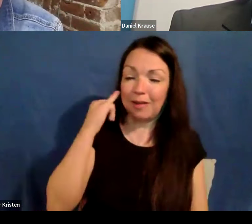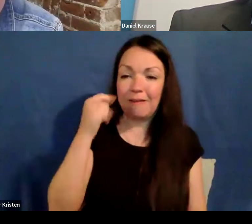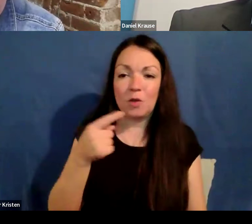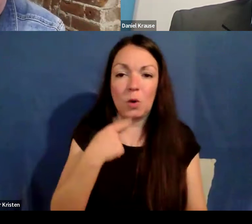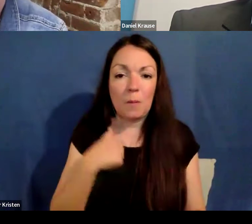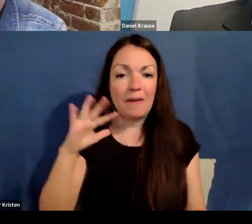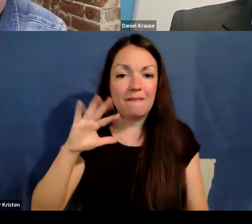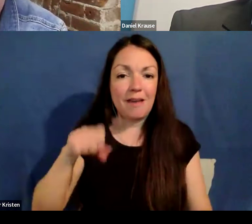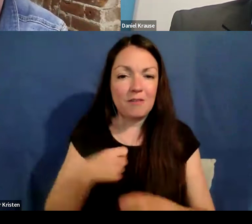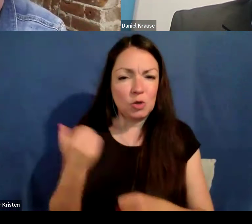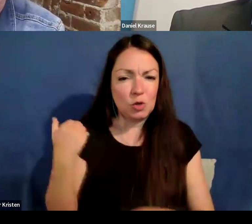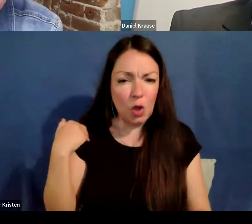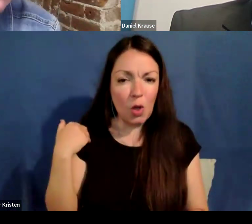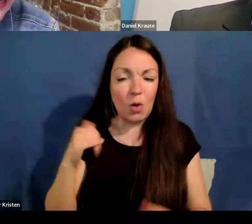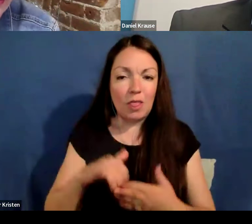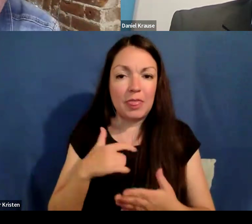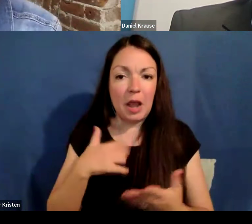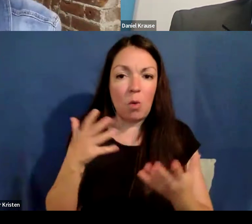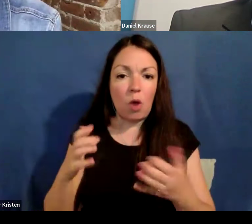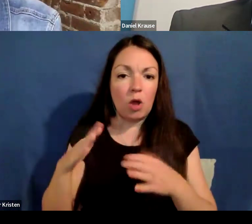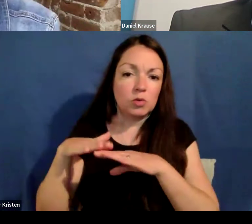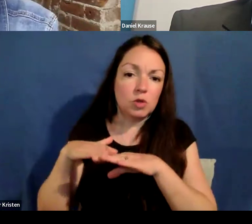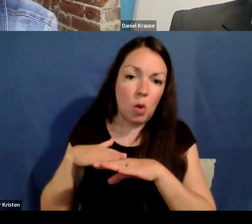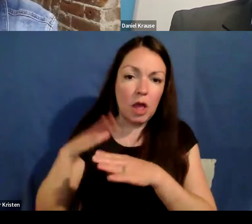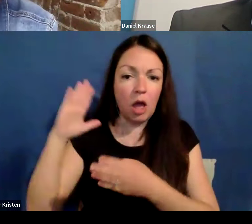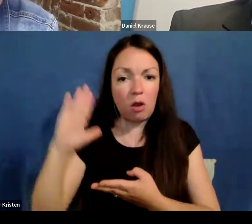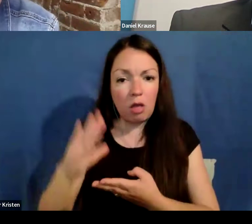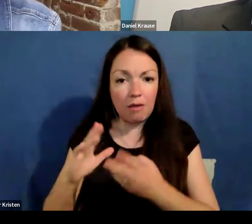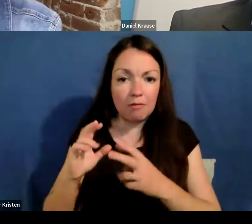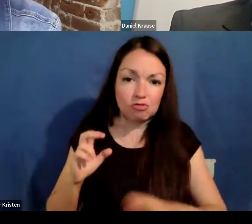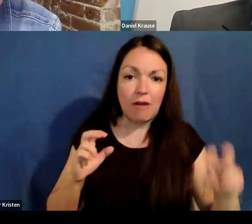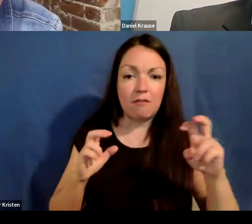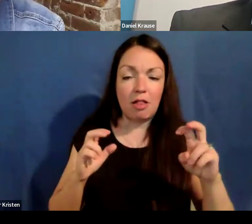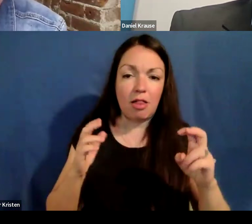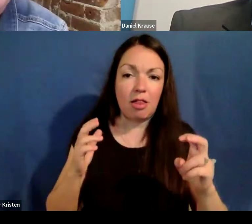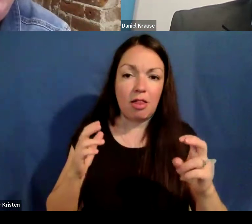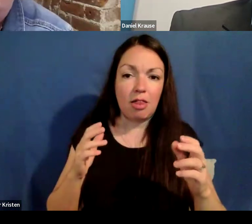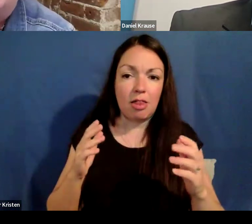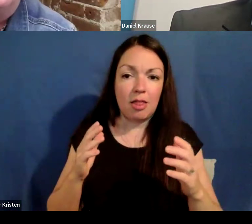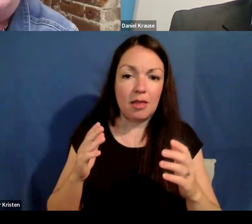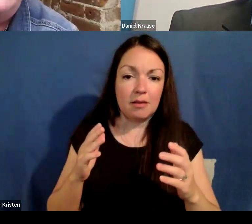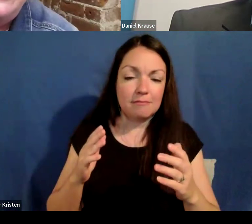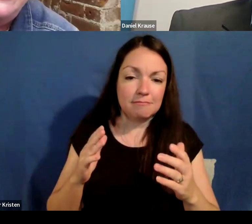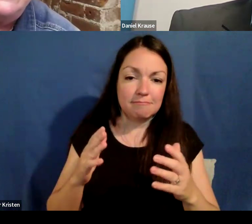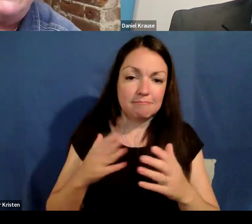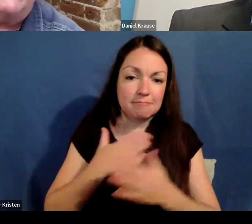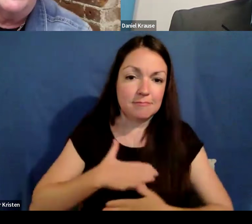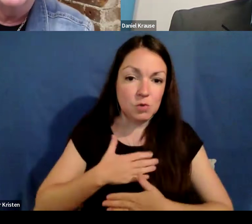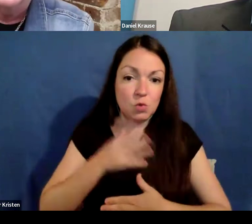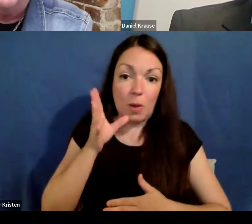years ago that I'd want to slow down, I'd want to travel, I'd want to be a grandmother, all the things that this season of life is bringing